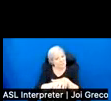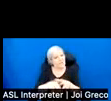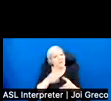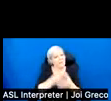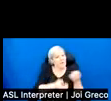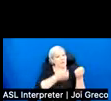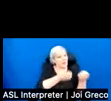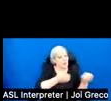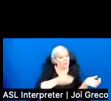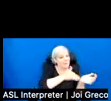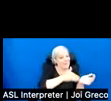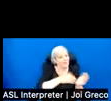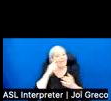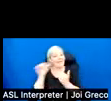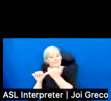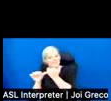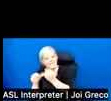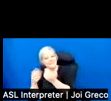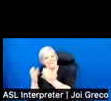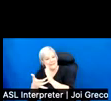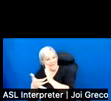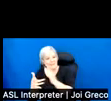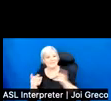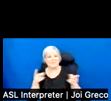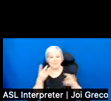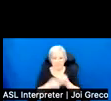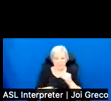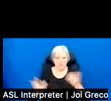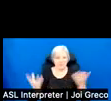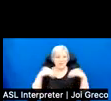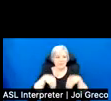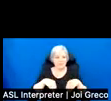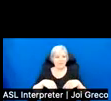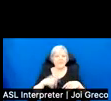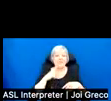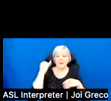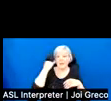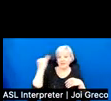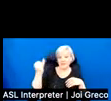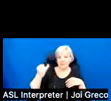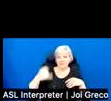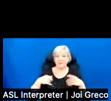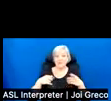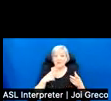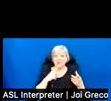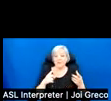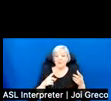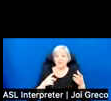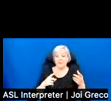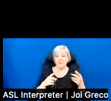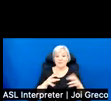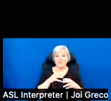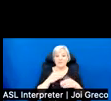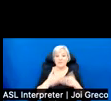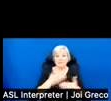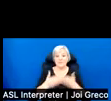because your external system has to be on the outside. And the idea is that it sends a series of electrical pulses,